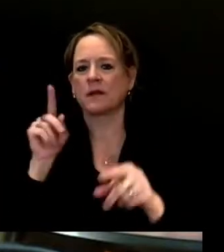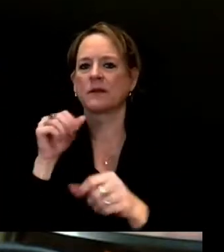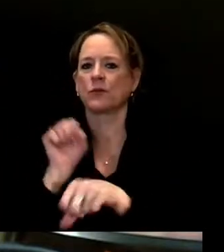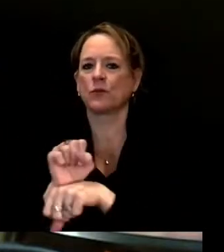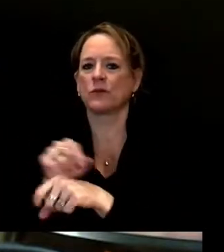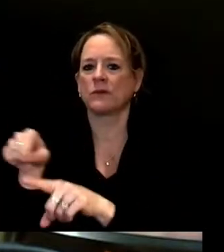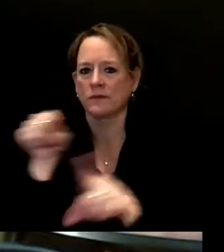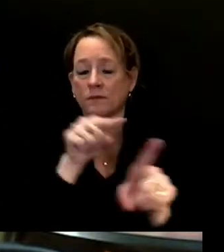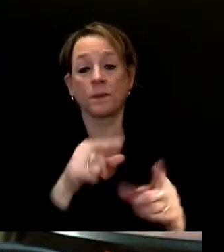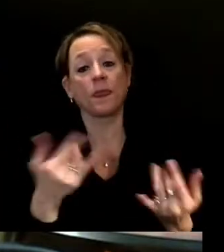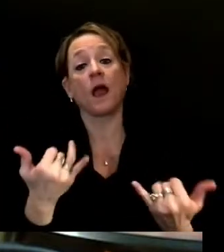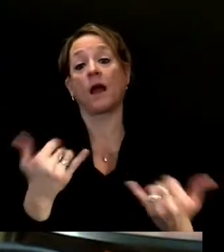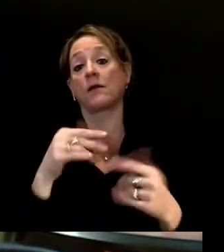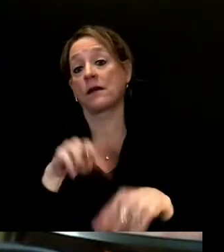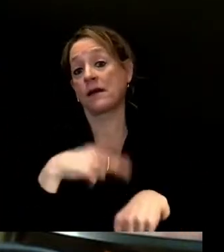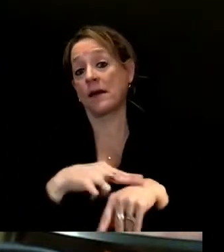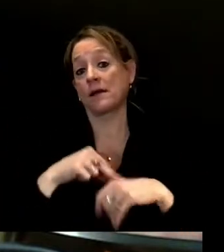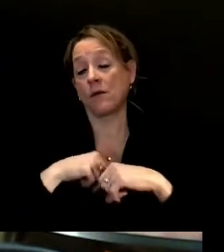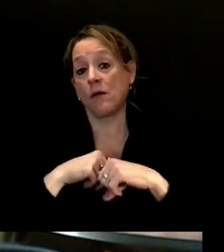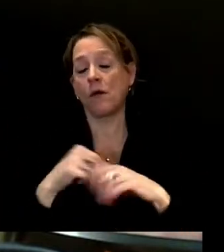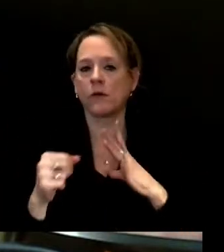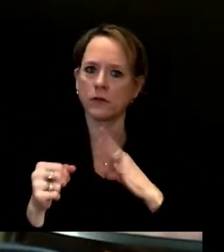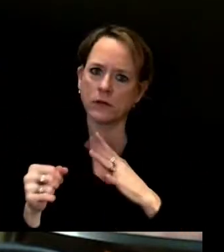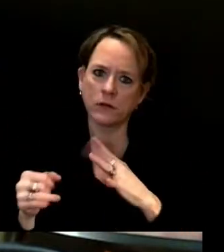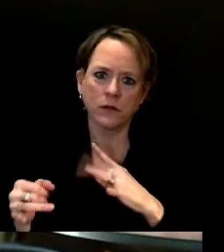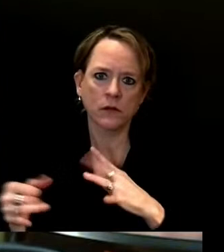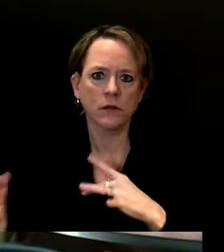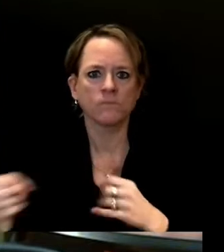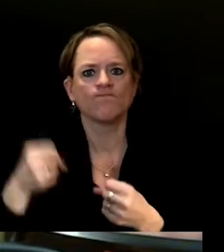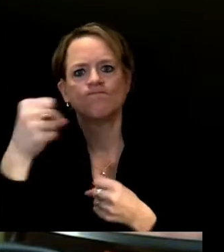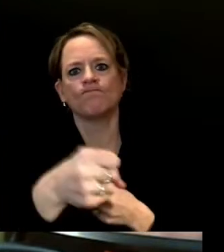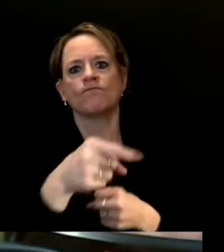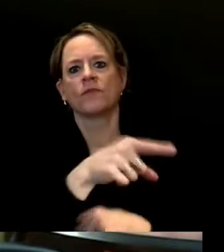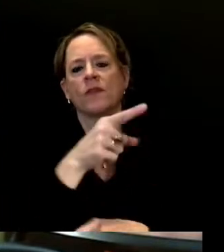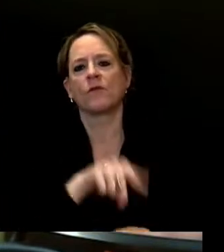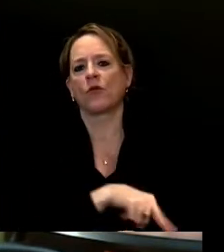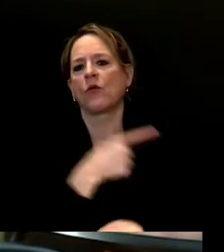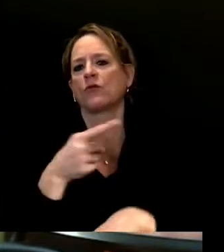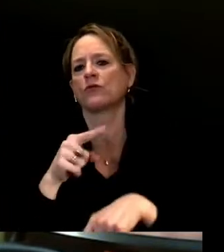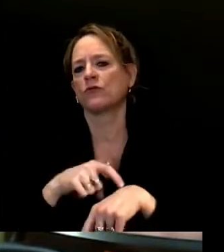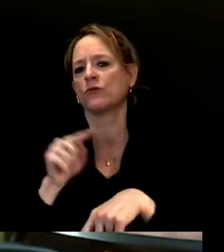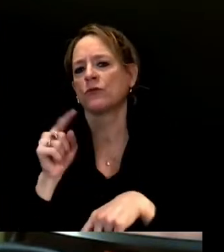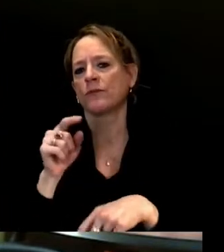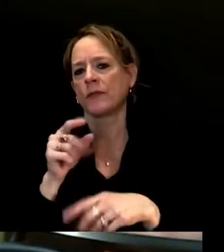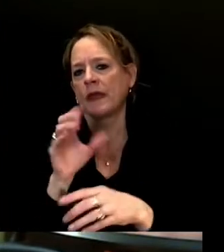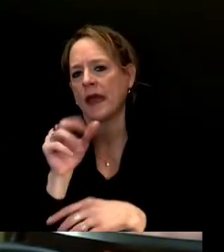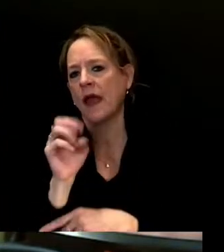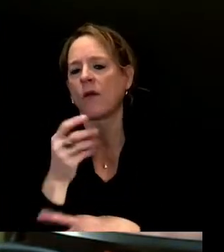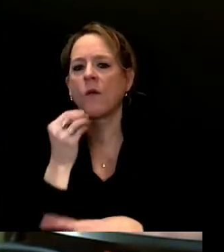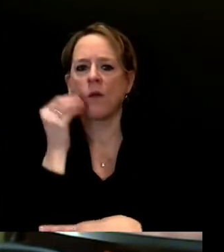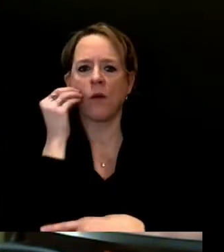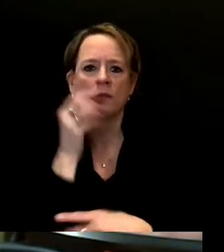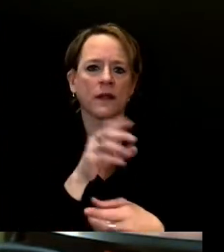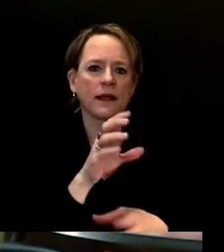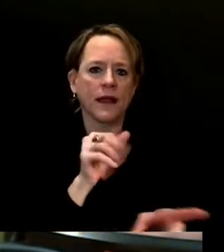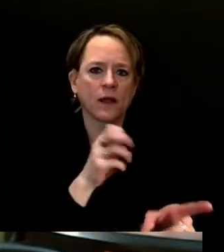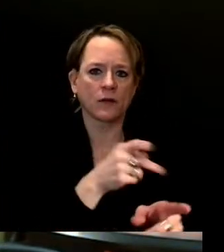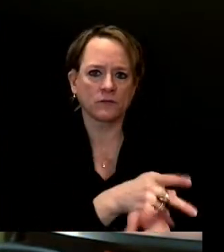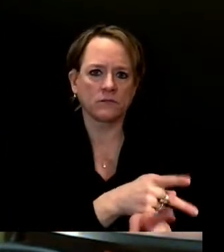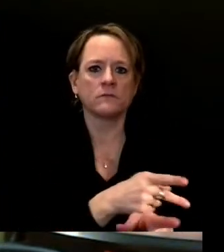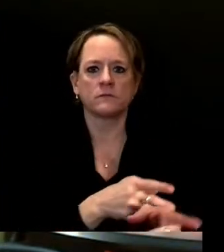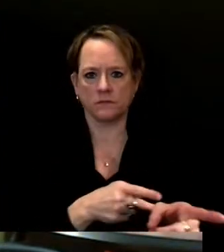care settings will allow hospitals to open beds and move people into post-acute settings.